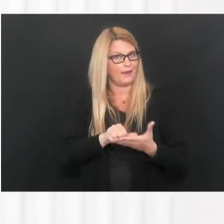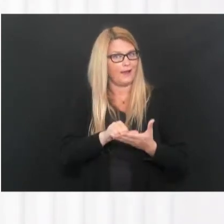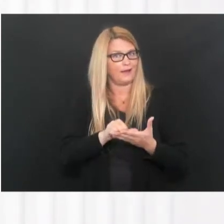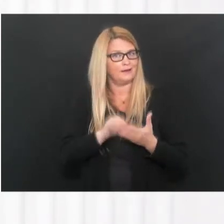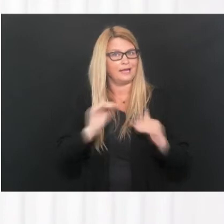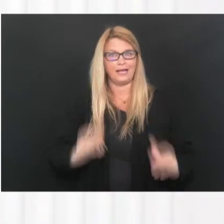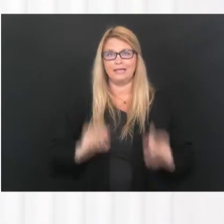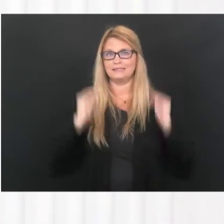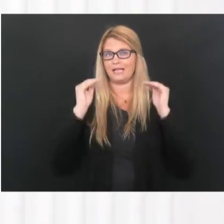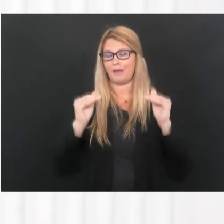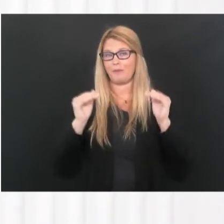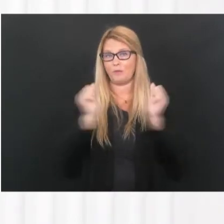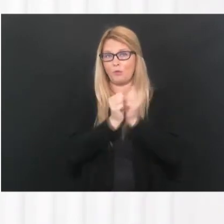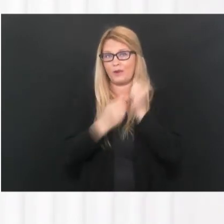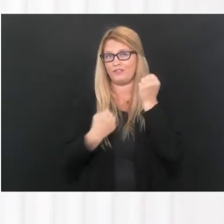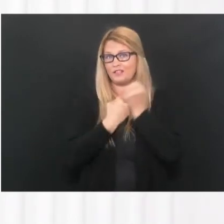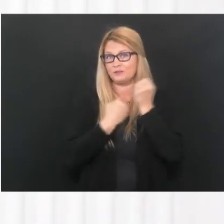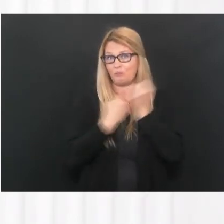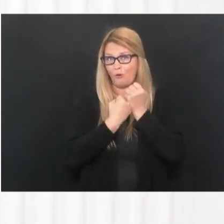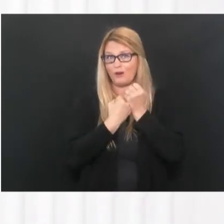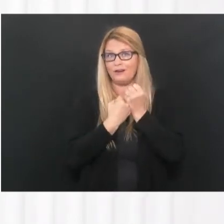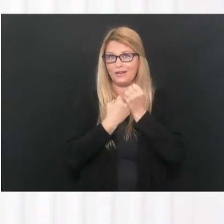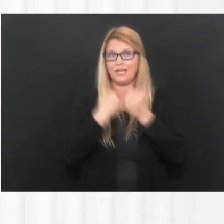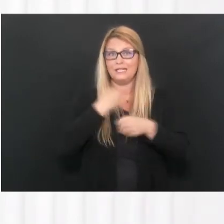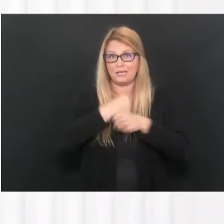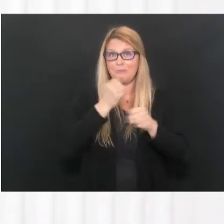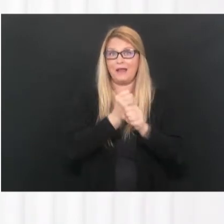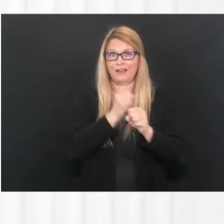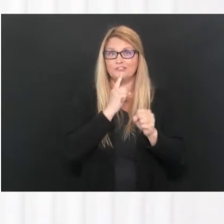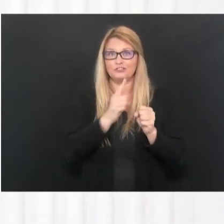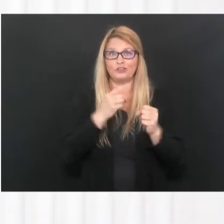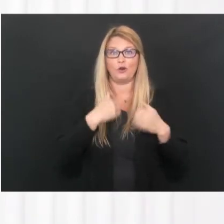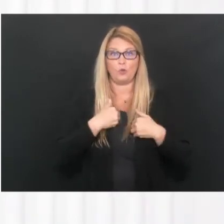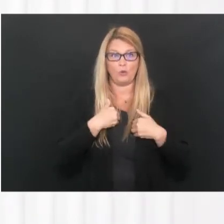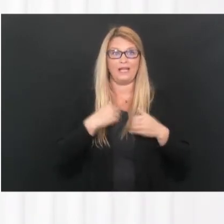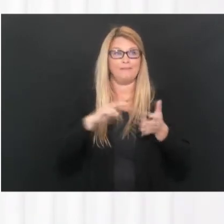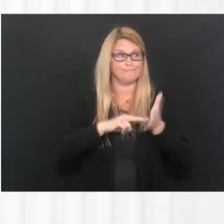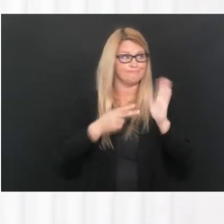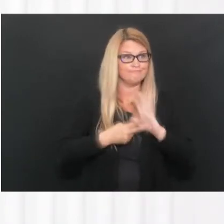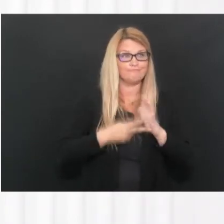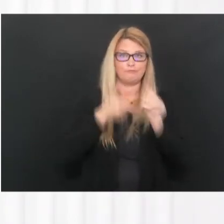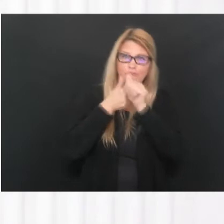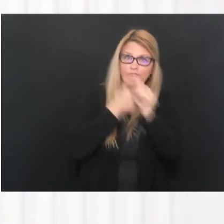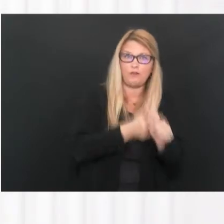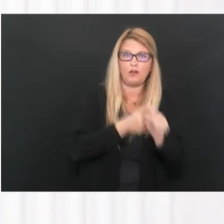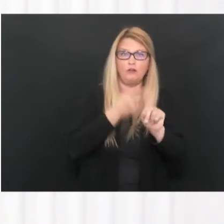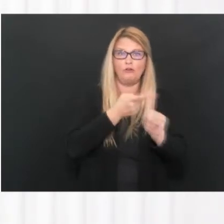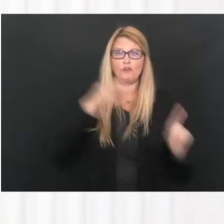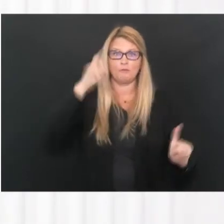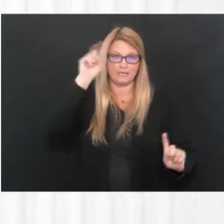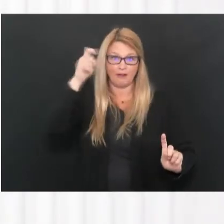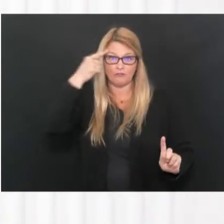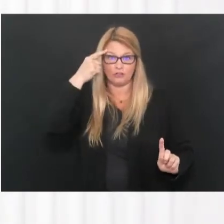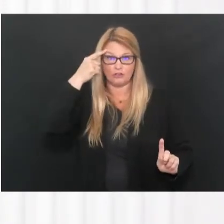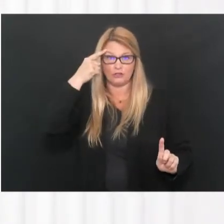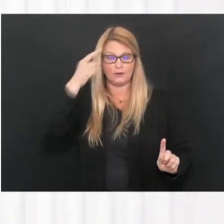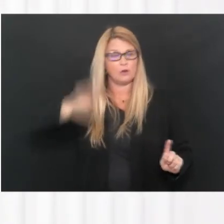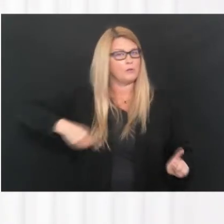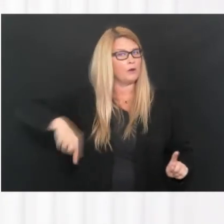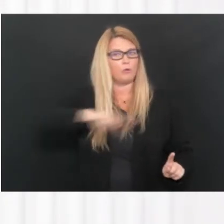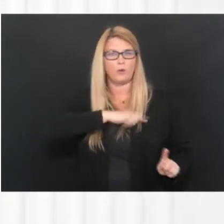the logistics and the support piece to make sure we meet the intent of what the governor's got with this. And again, we've got to